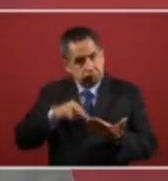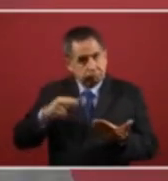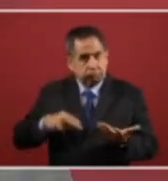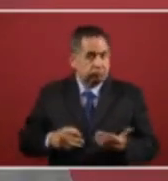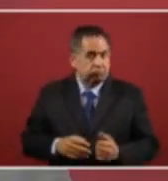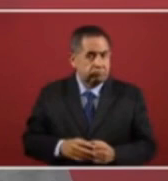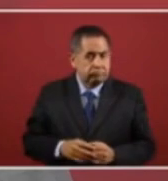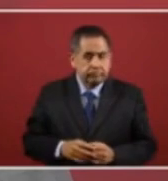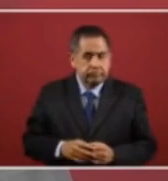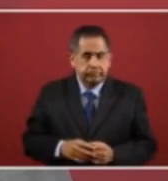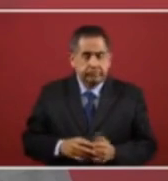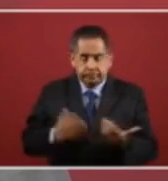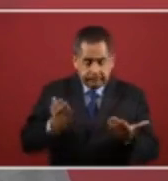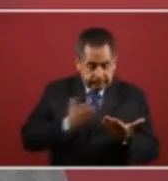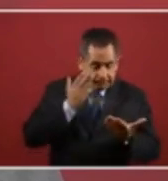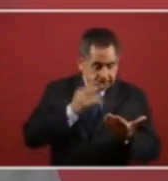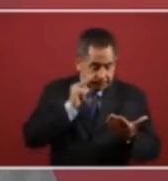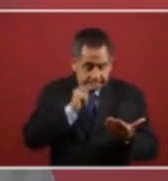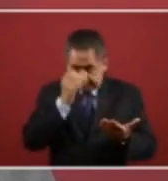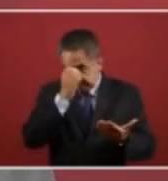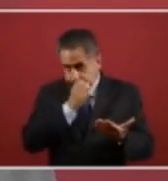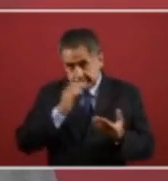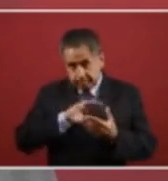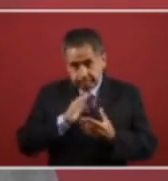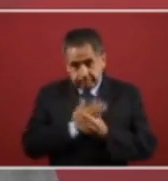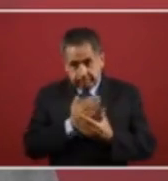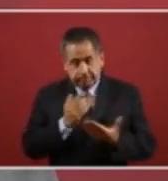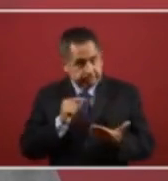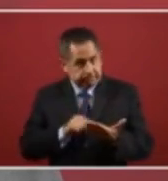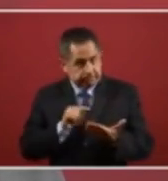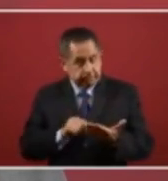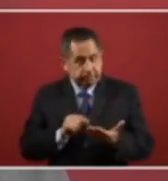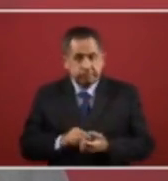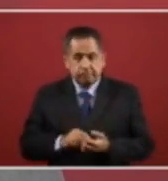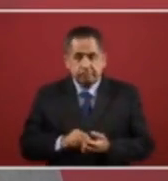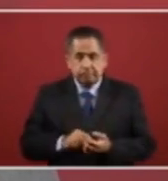files that were being analyzed,